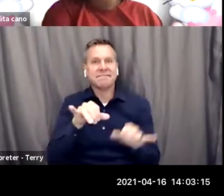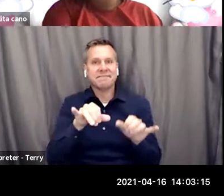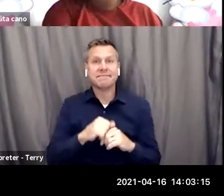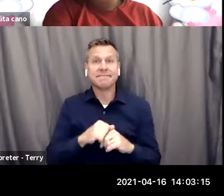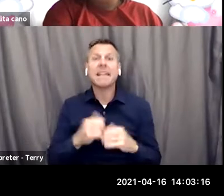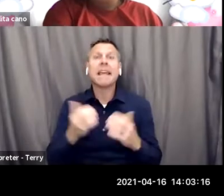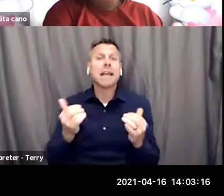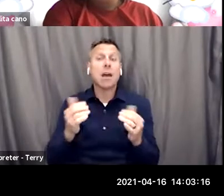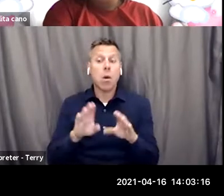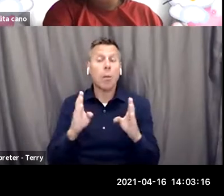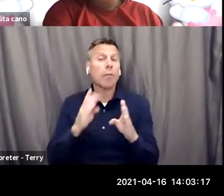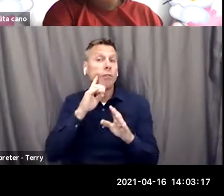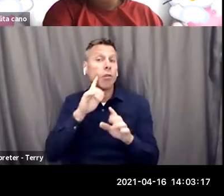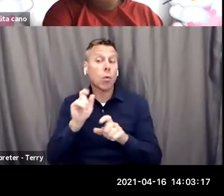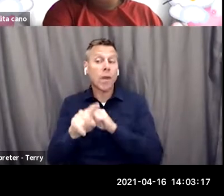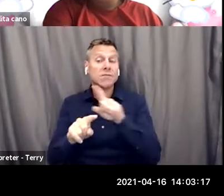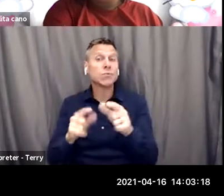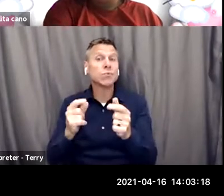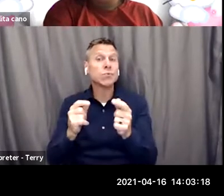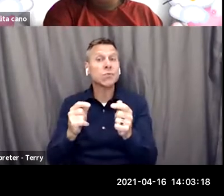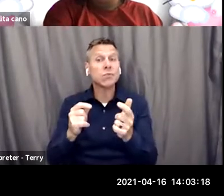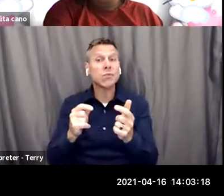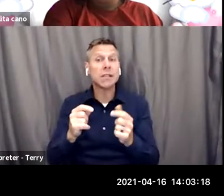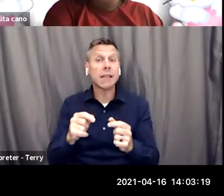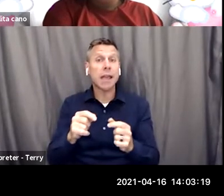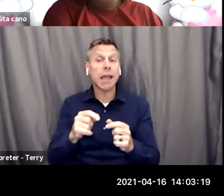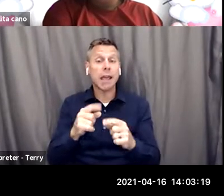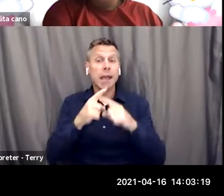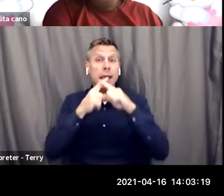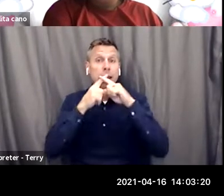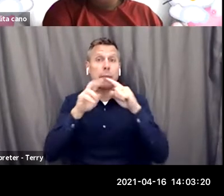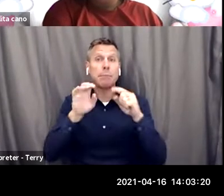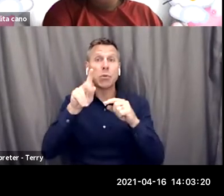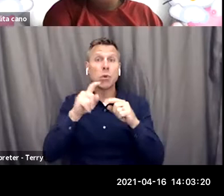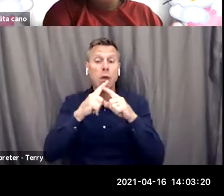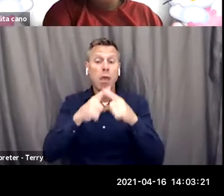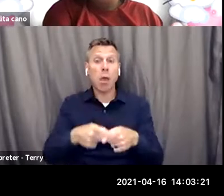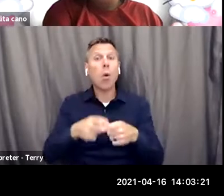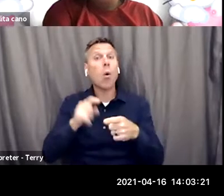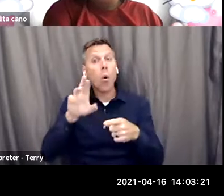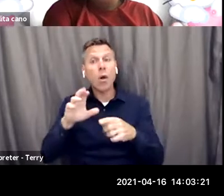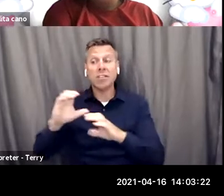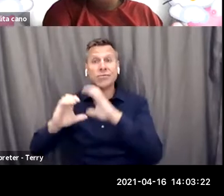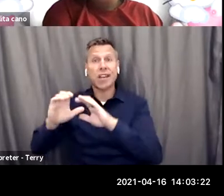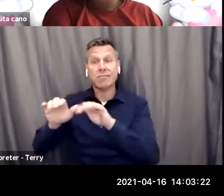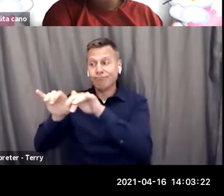open up for questions. You can feel free to unmute to ask the question or just drop it in the chat, either or.